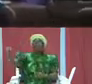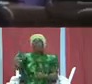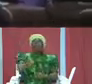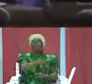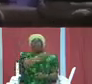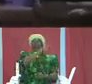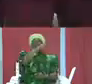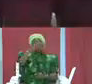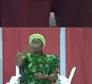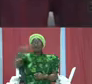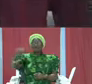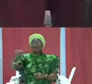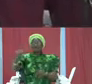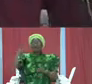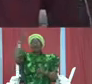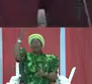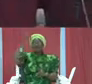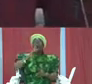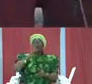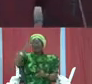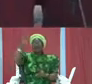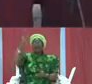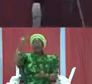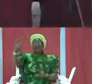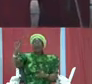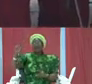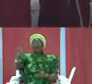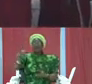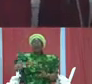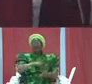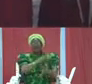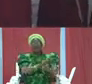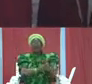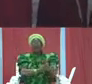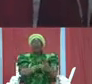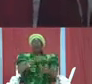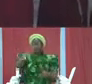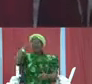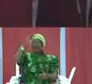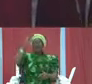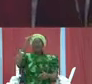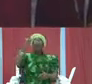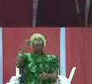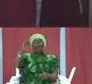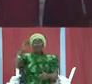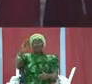You're the mighty man of war. You are